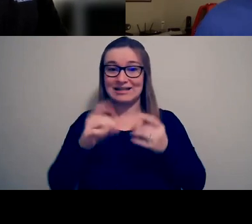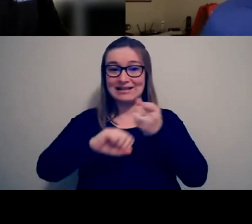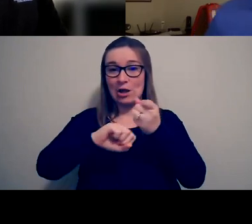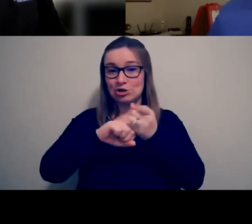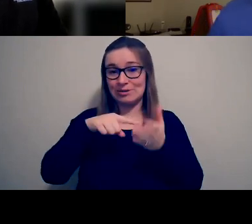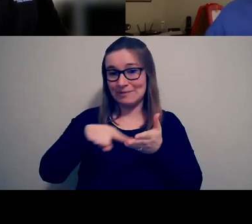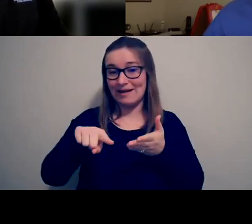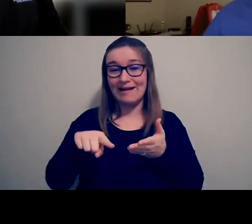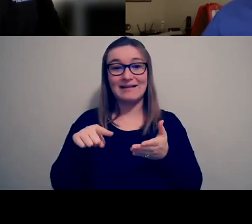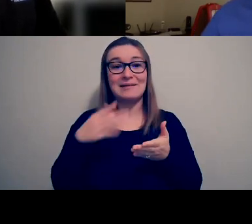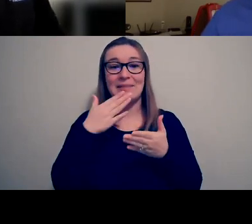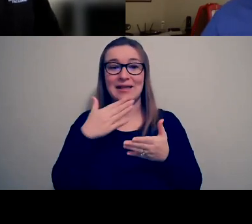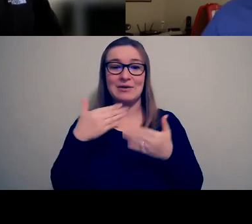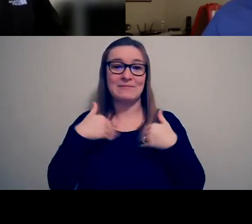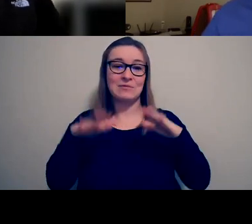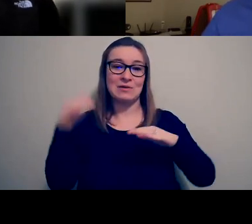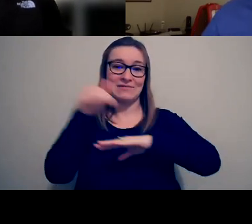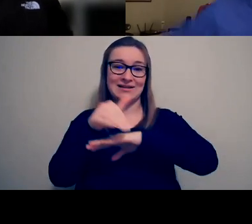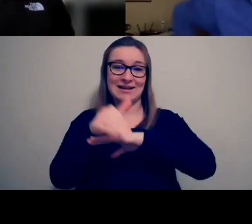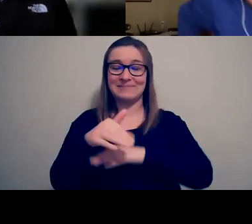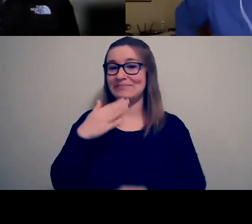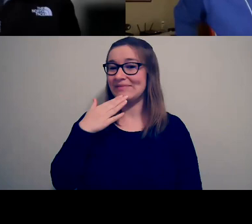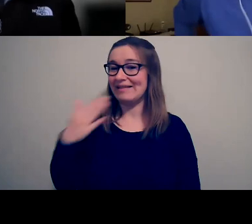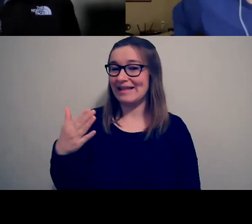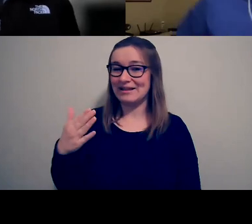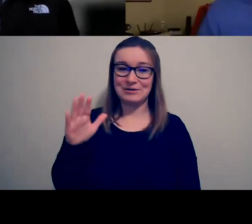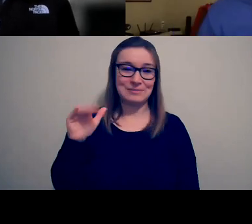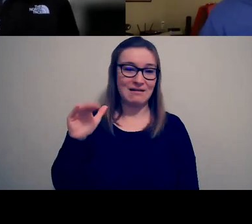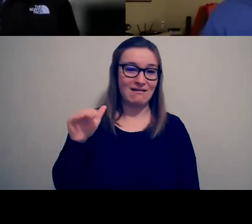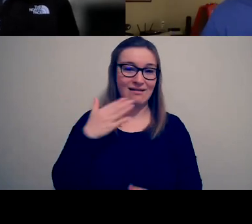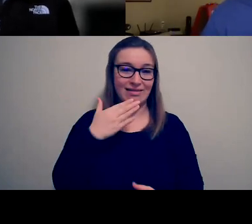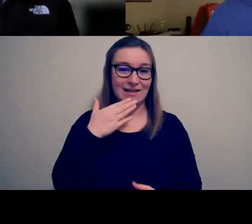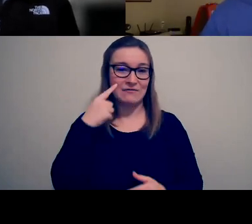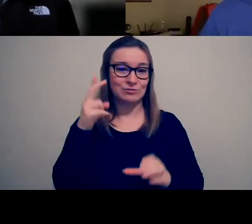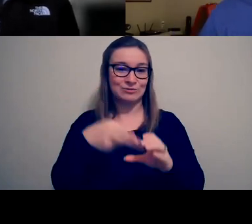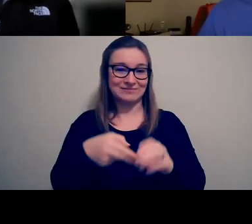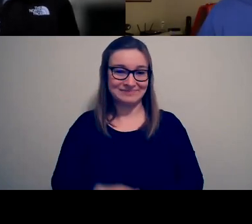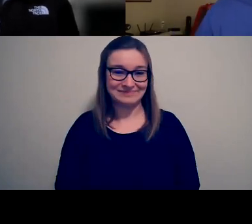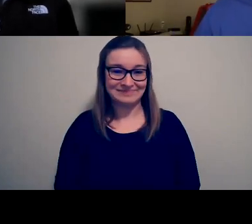and I hope everyone has a great night. Thank you. Thanks, you too. Thanks. Thank you all for joining.